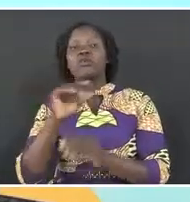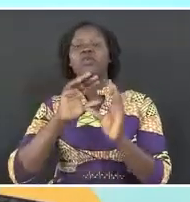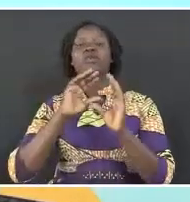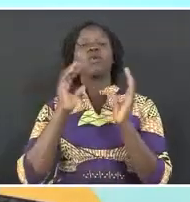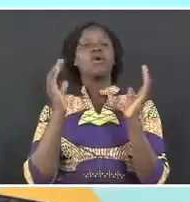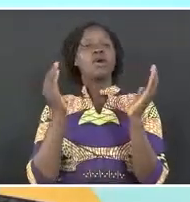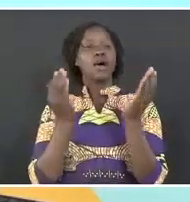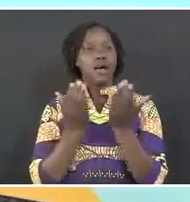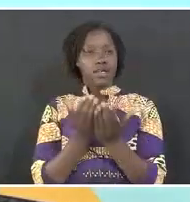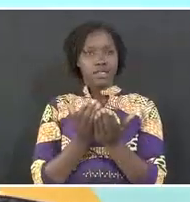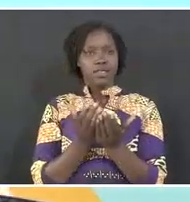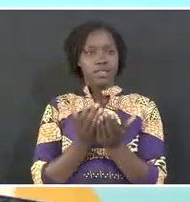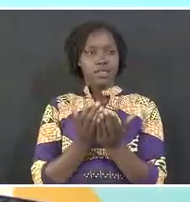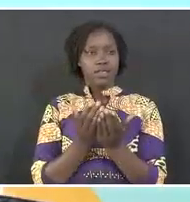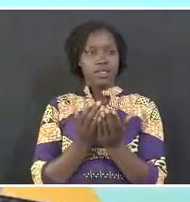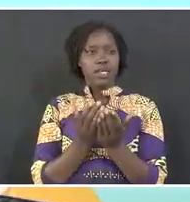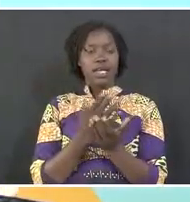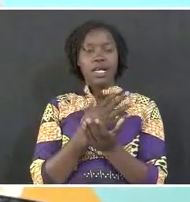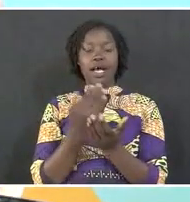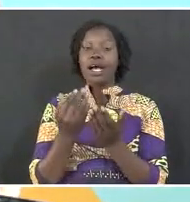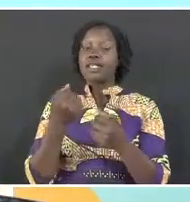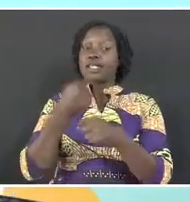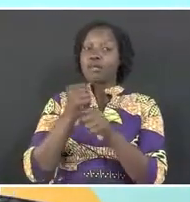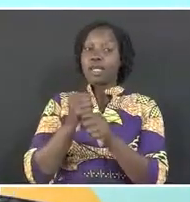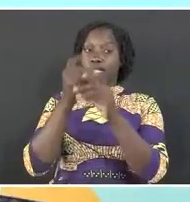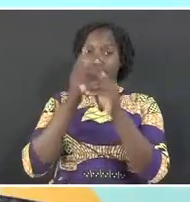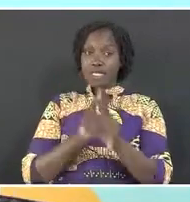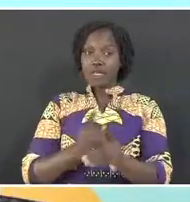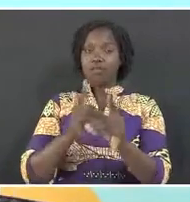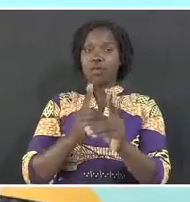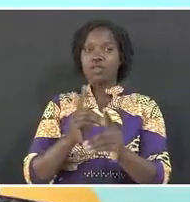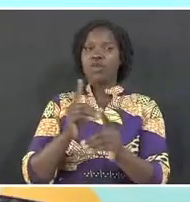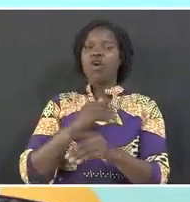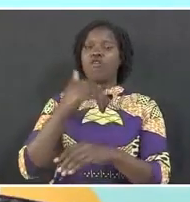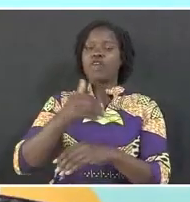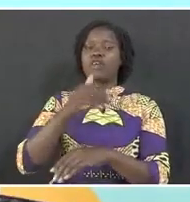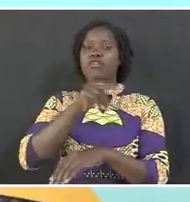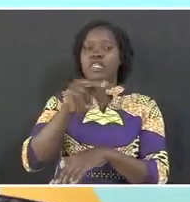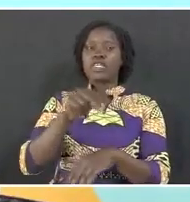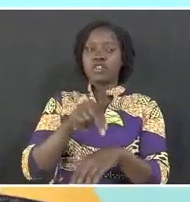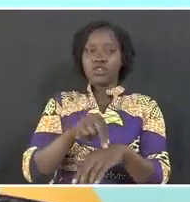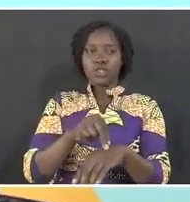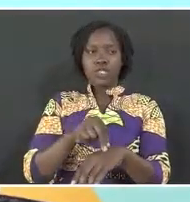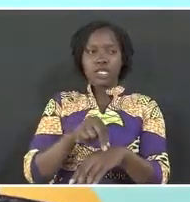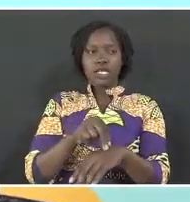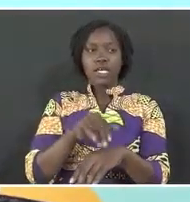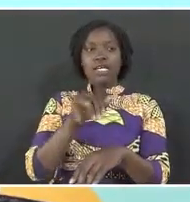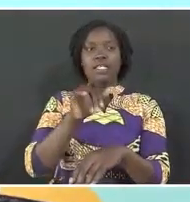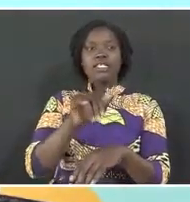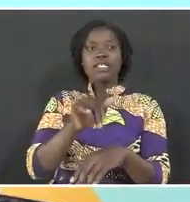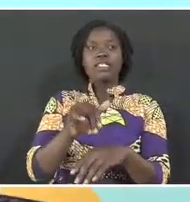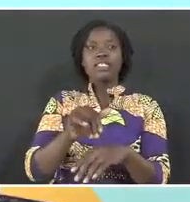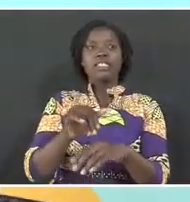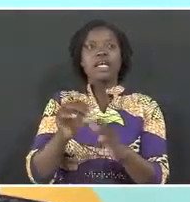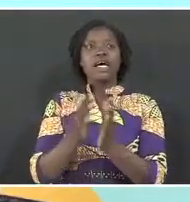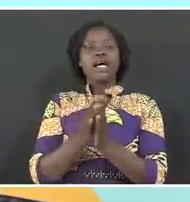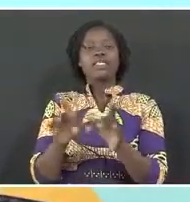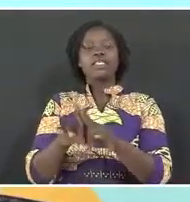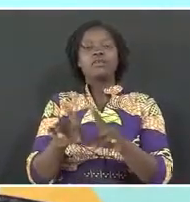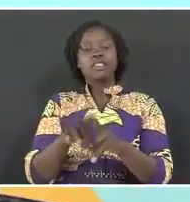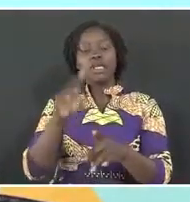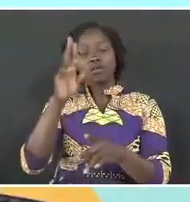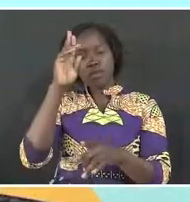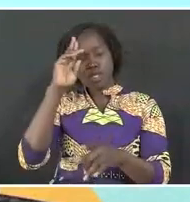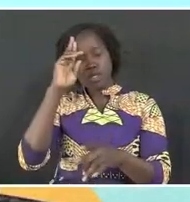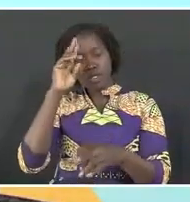world and make disciples of every nation. That is the second reason that made